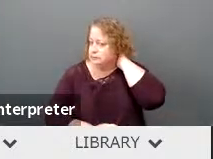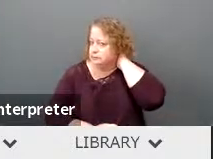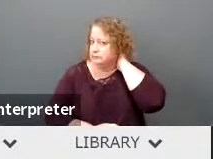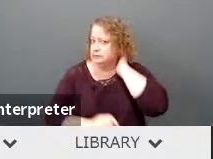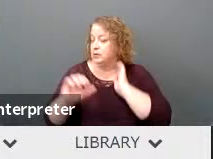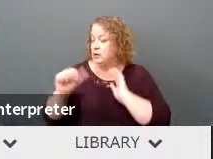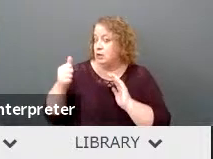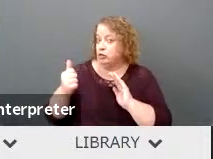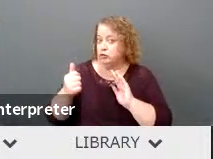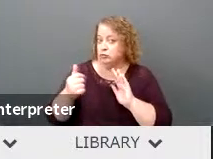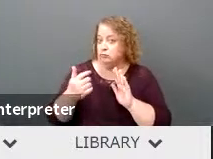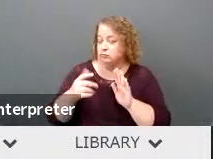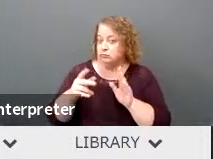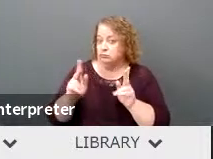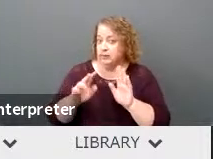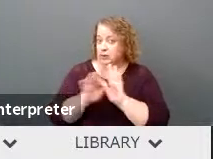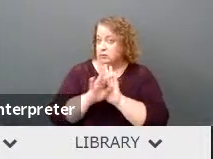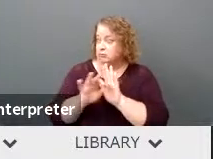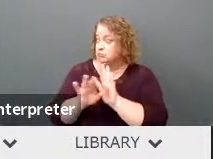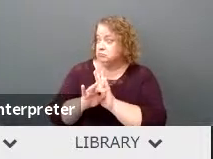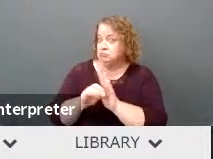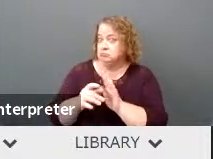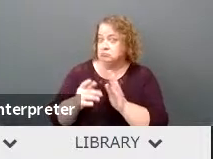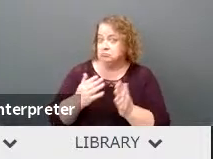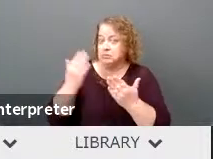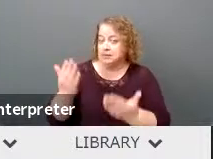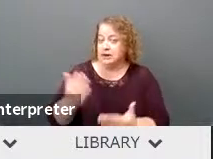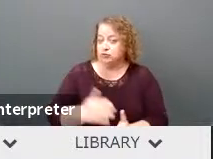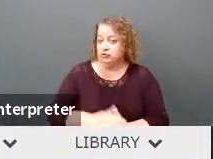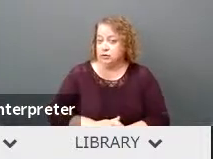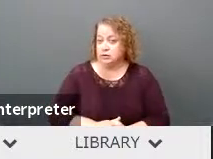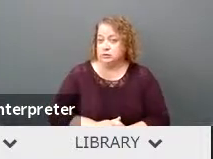Any other nominations?